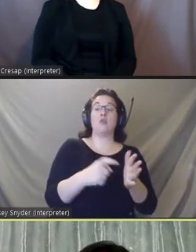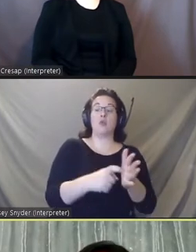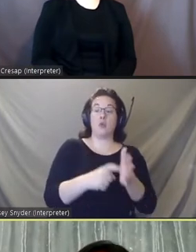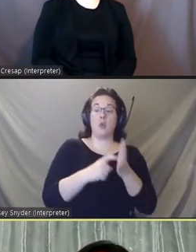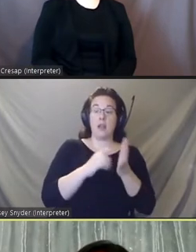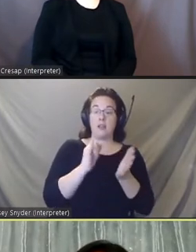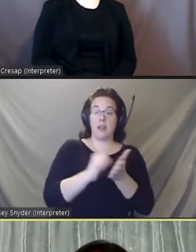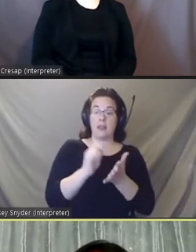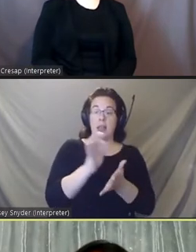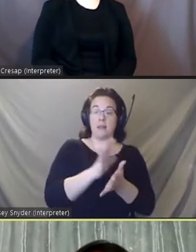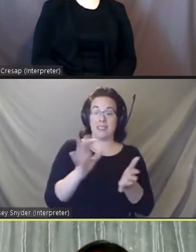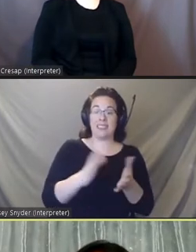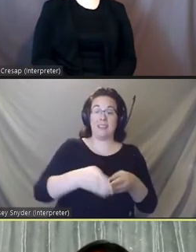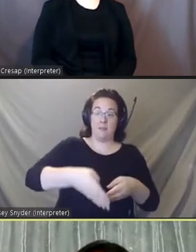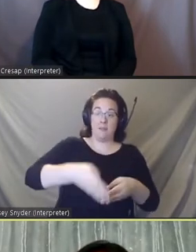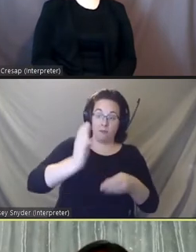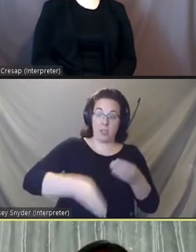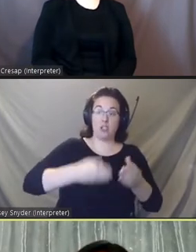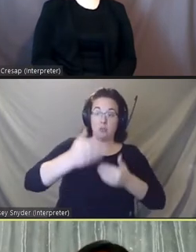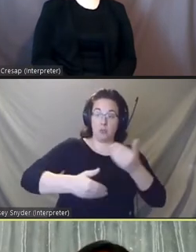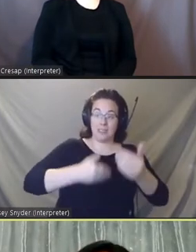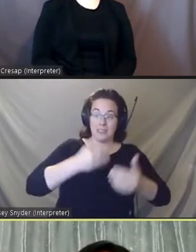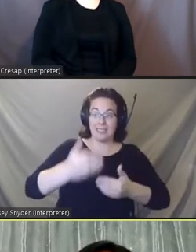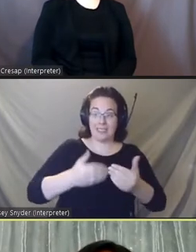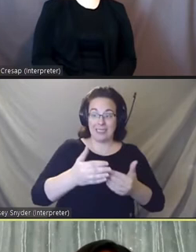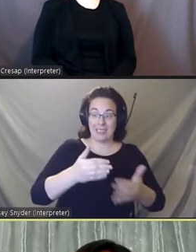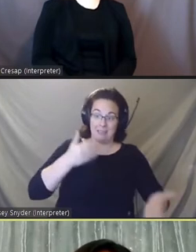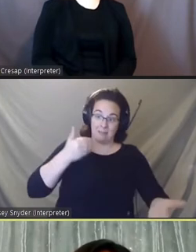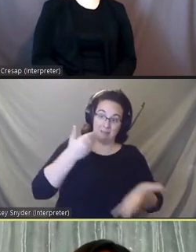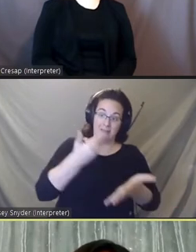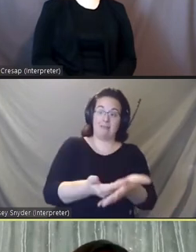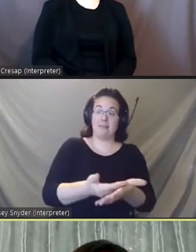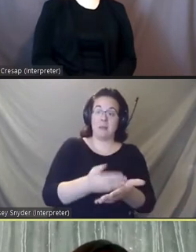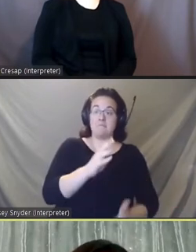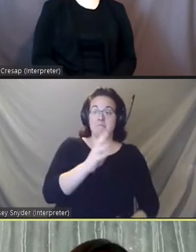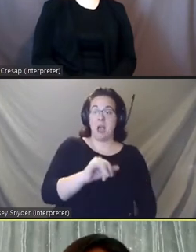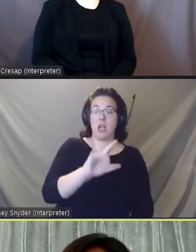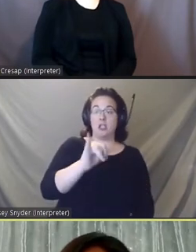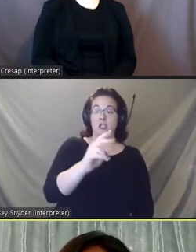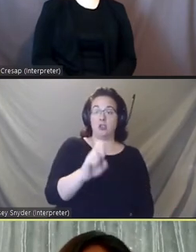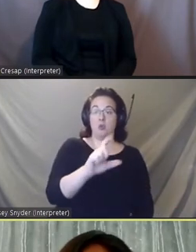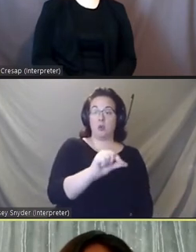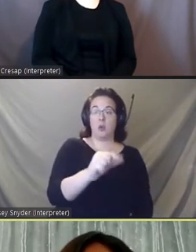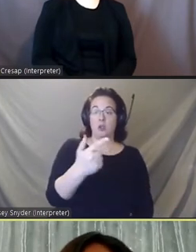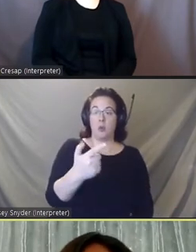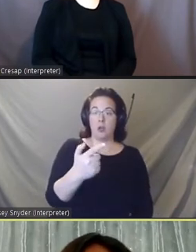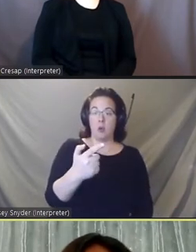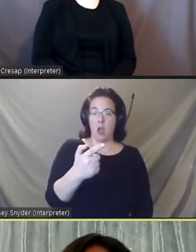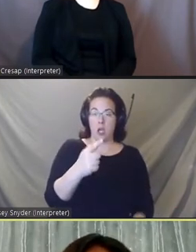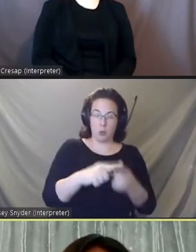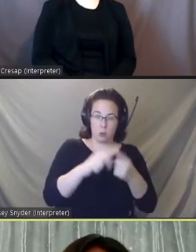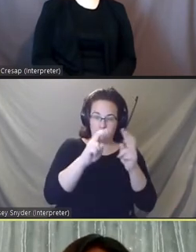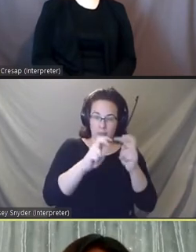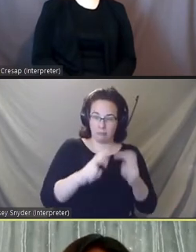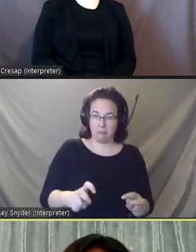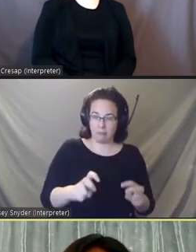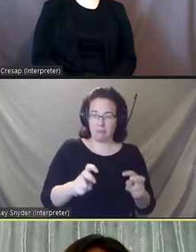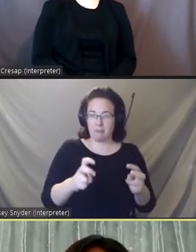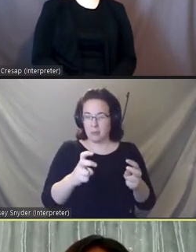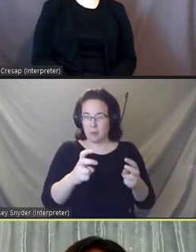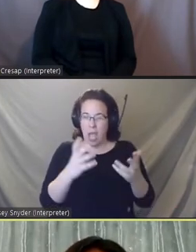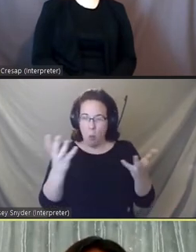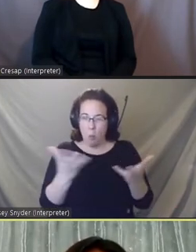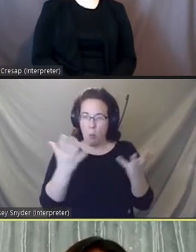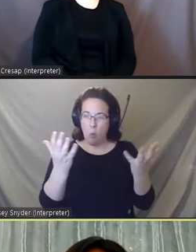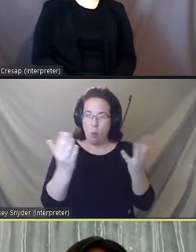proceeding no later than June 2021 to assess the extent to which the voluntary adoption of the best practices can